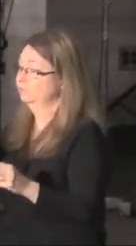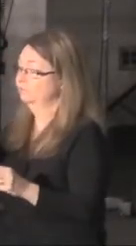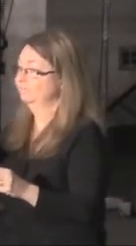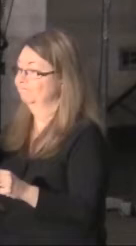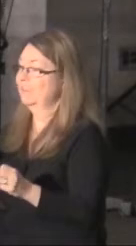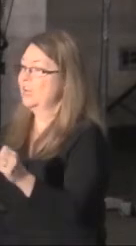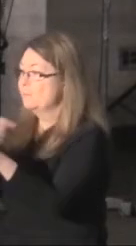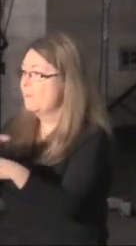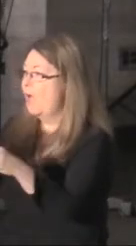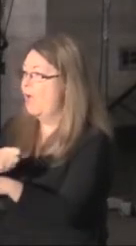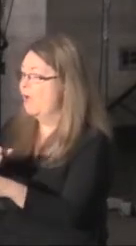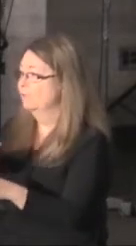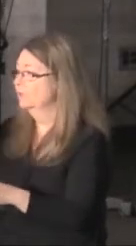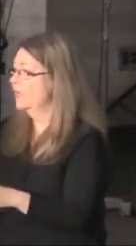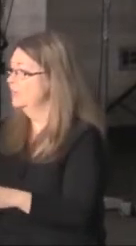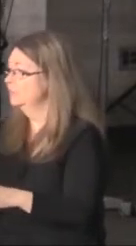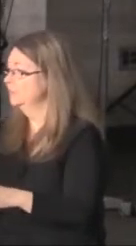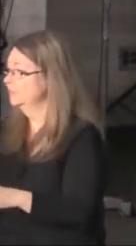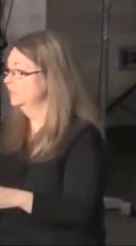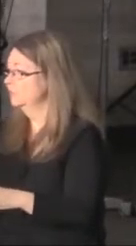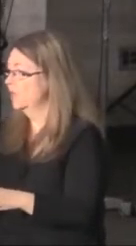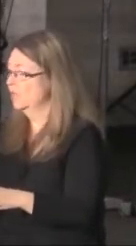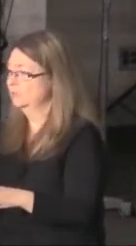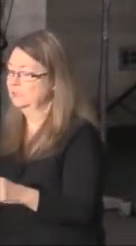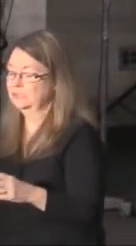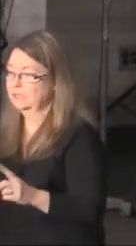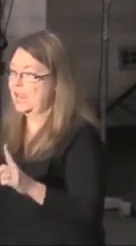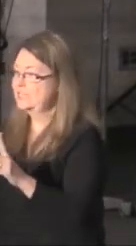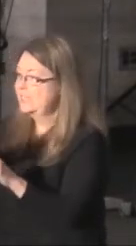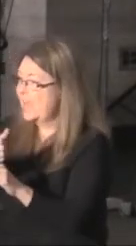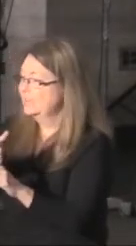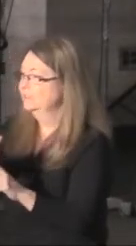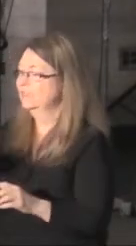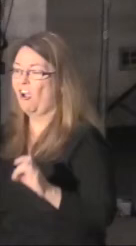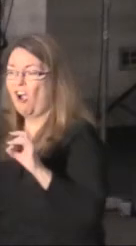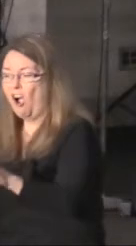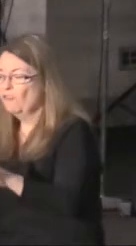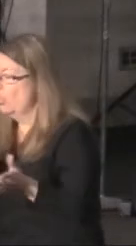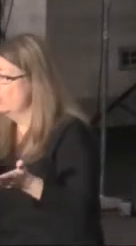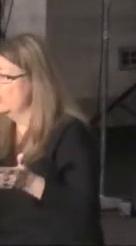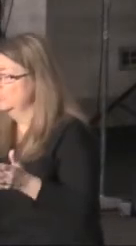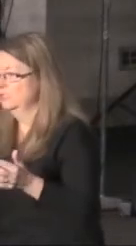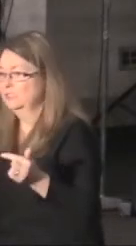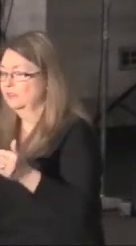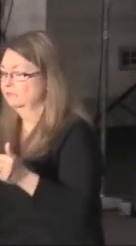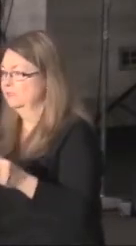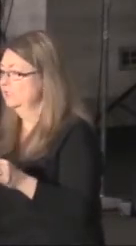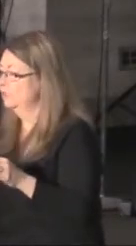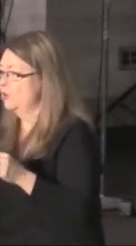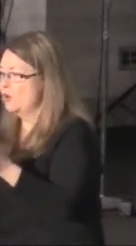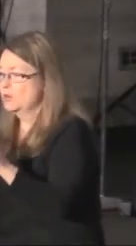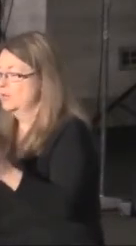The Assyrians were one of the most treacherous, evil kingdoms that you could ever imagine. They did horrific things to their enemies.